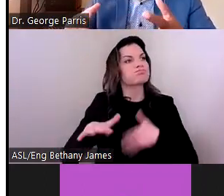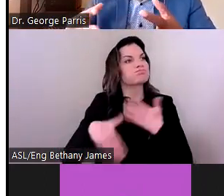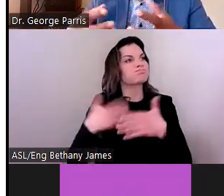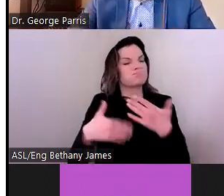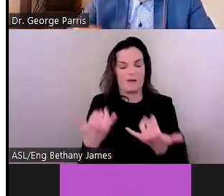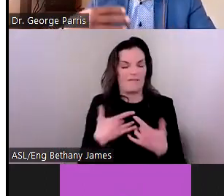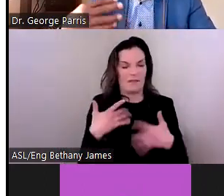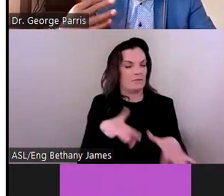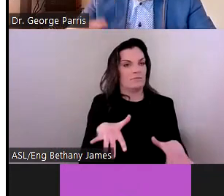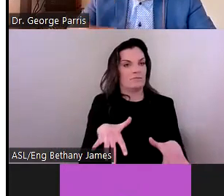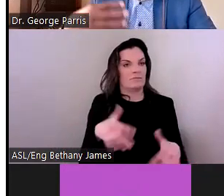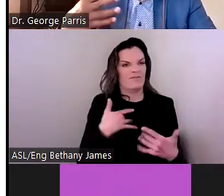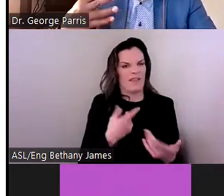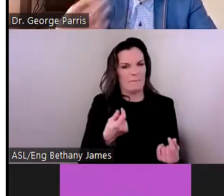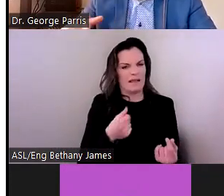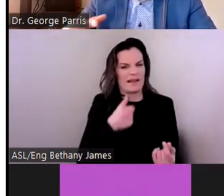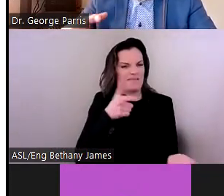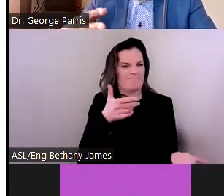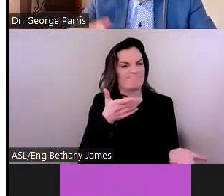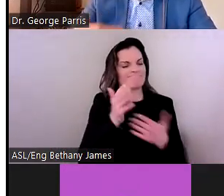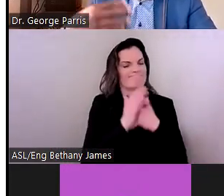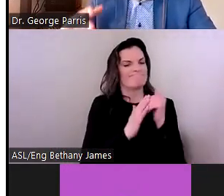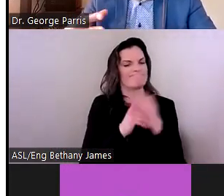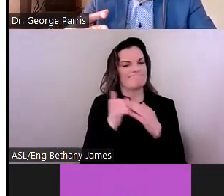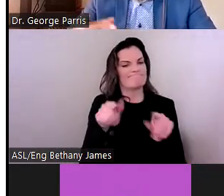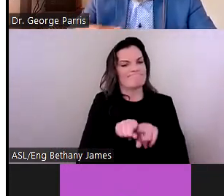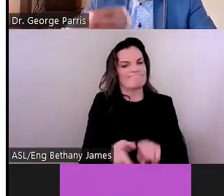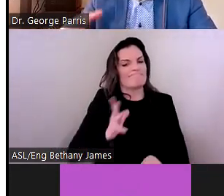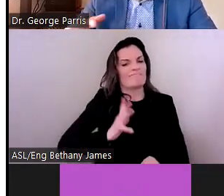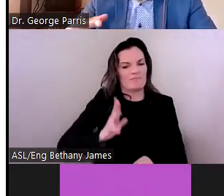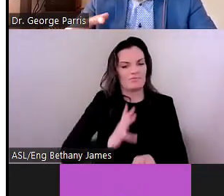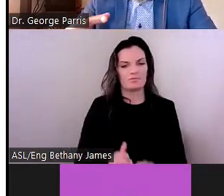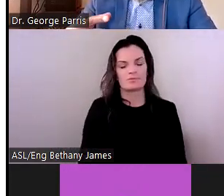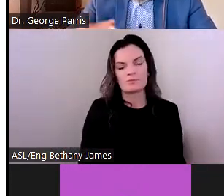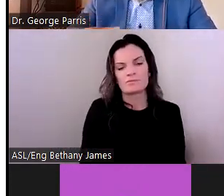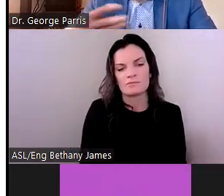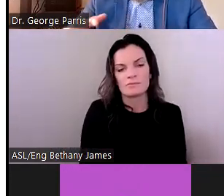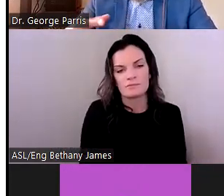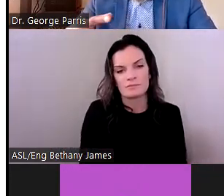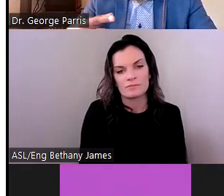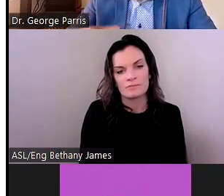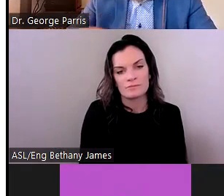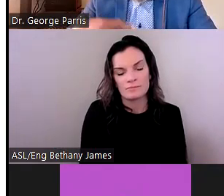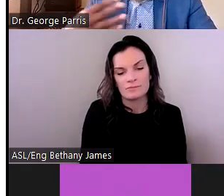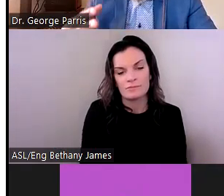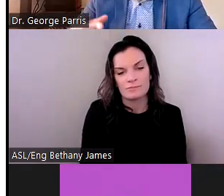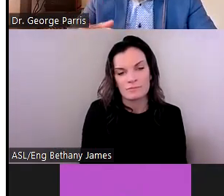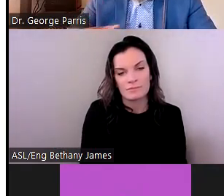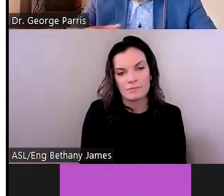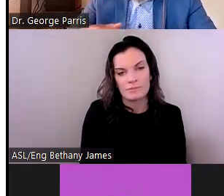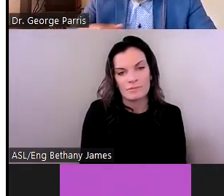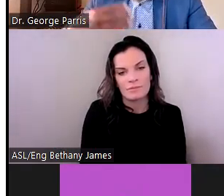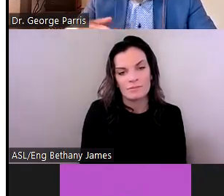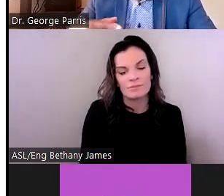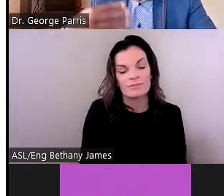it's enormous. And so these are challenges that are occurring at the work site daily, occurring at the